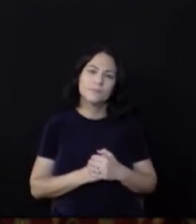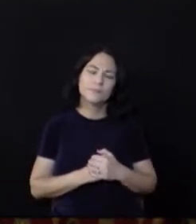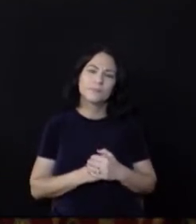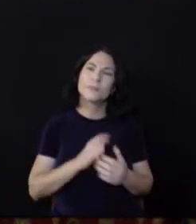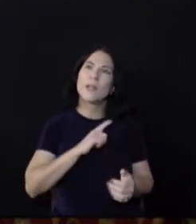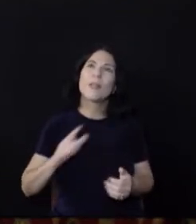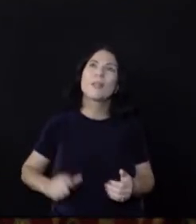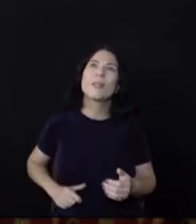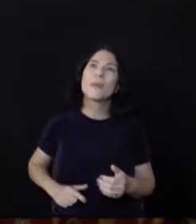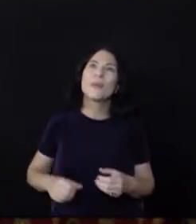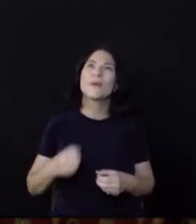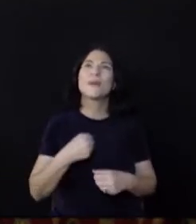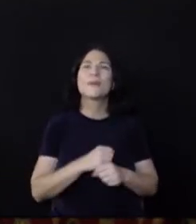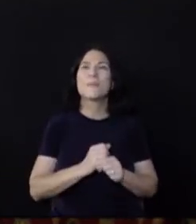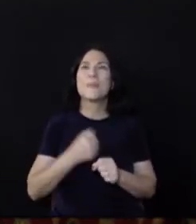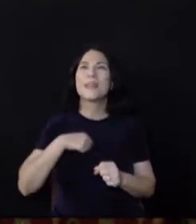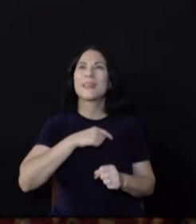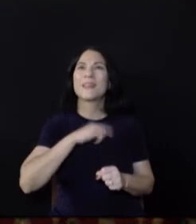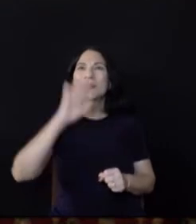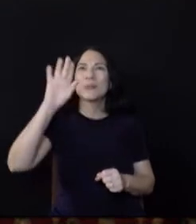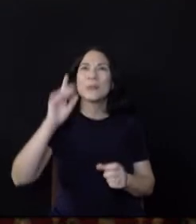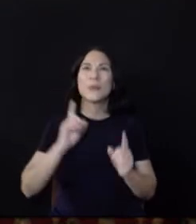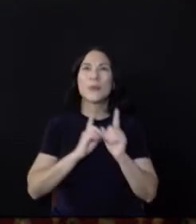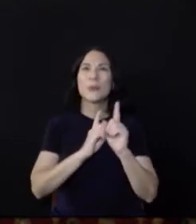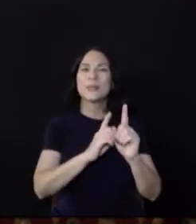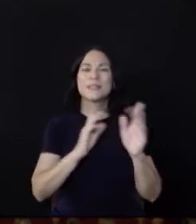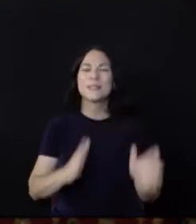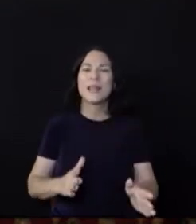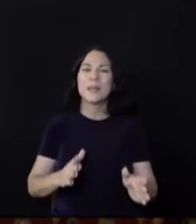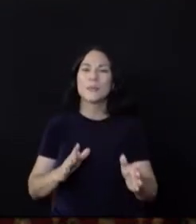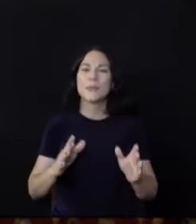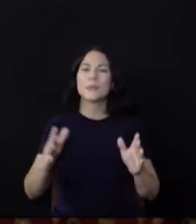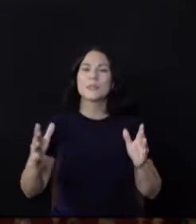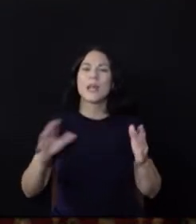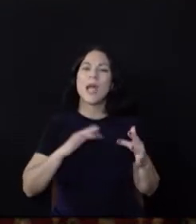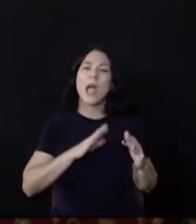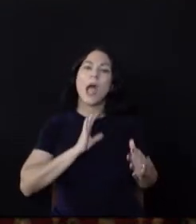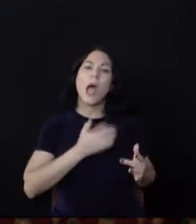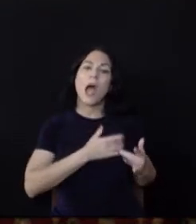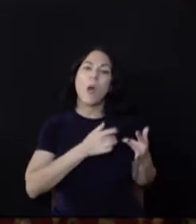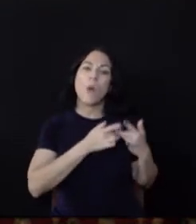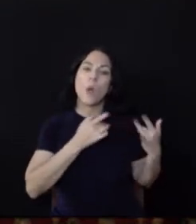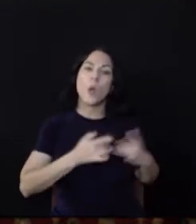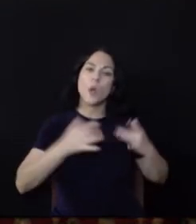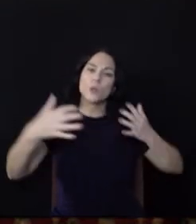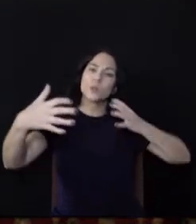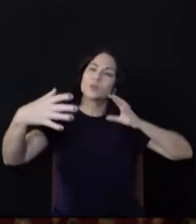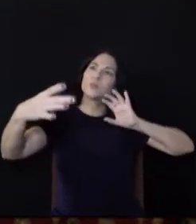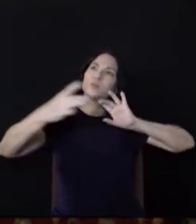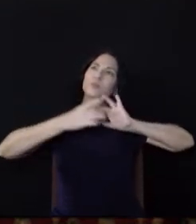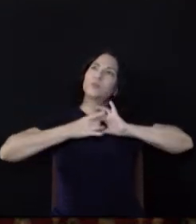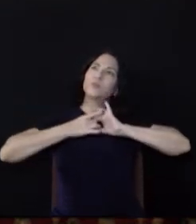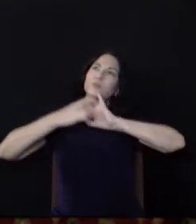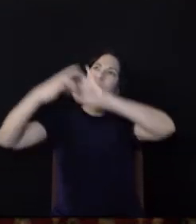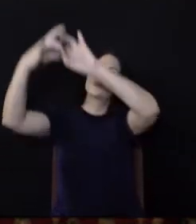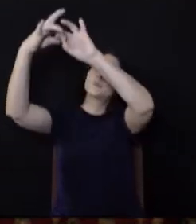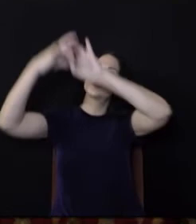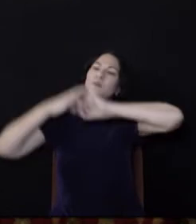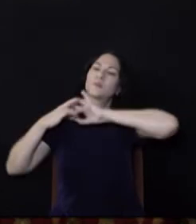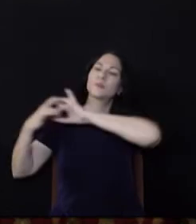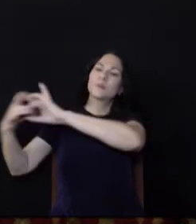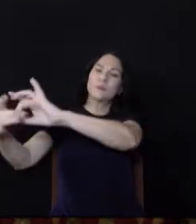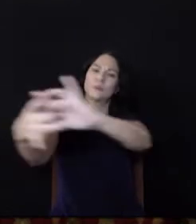Lord, make us your disciples. Knit our hearts together with yours and with one another.